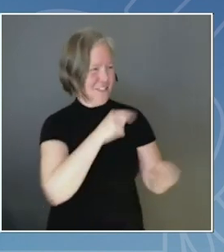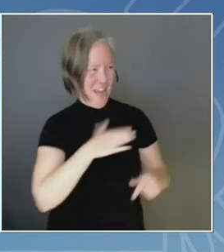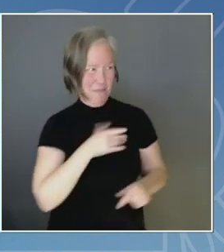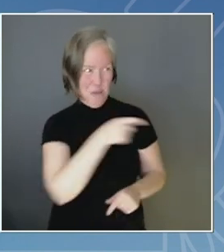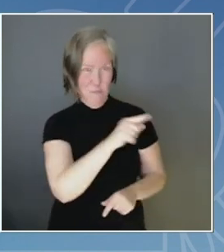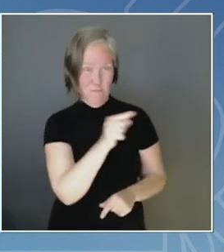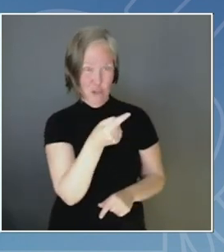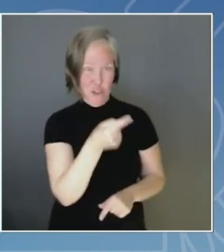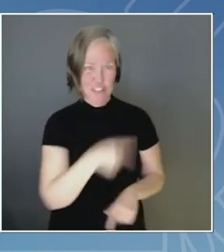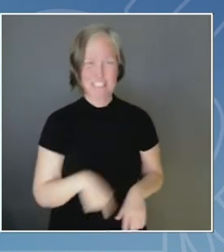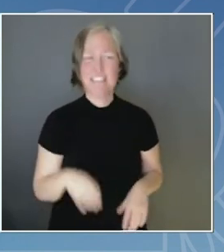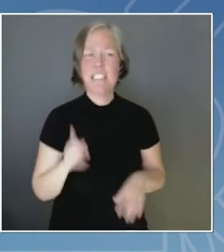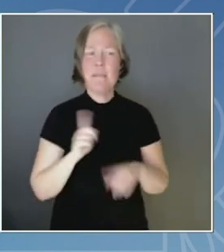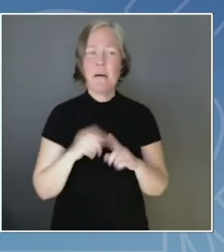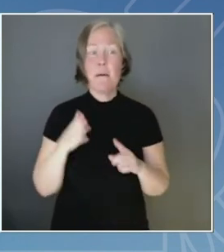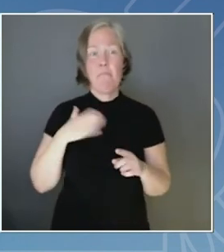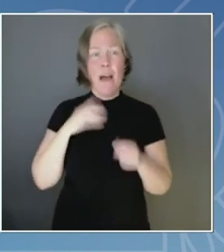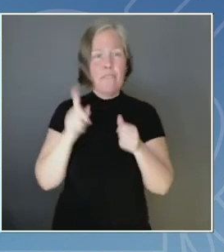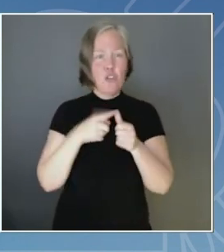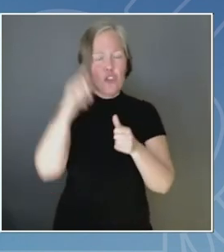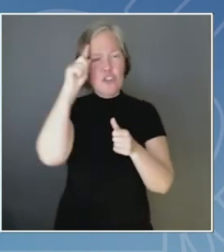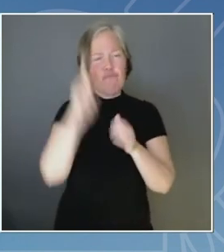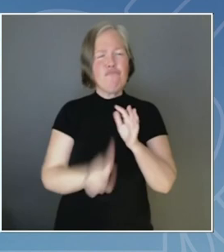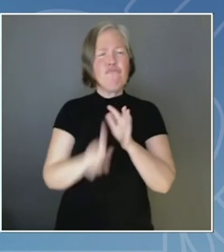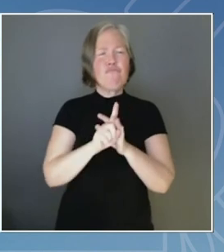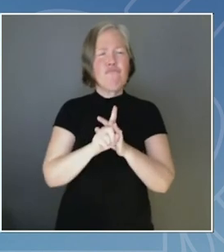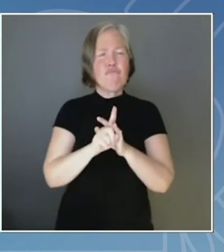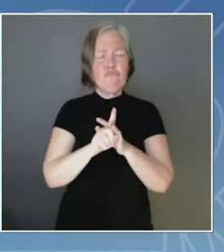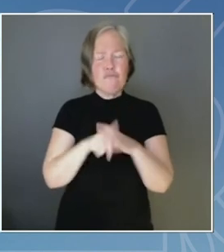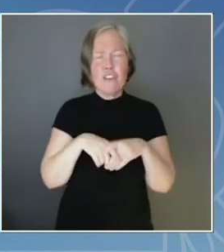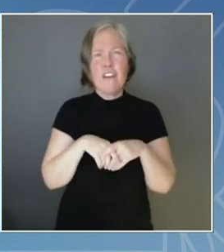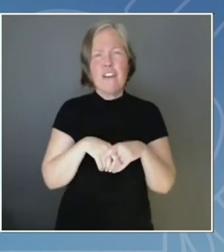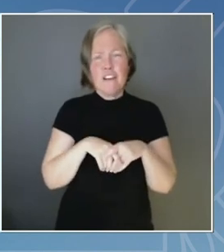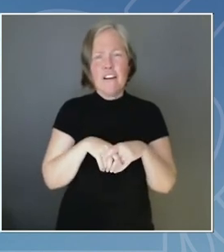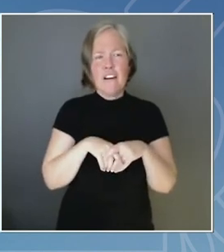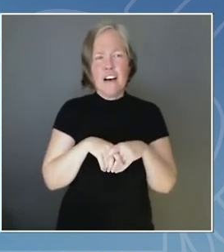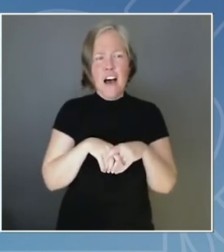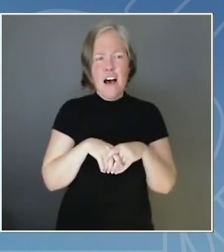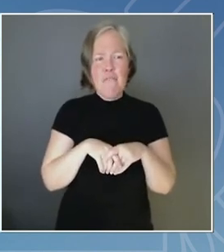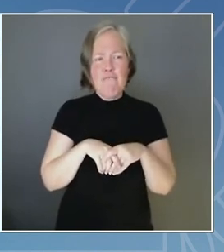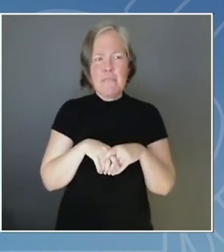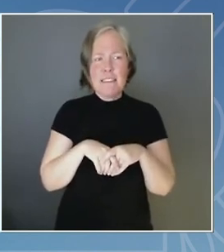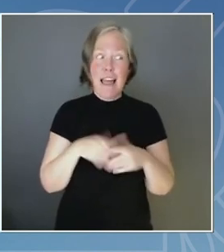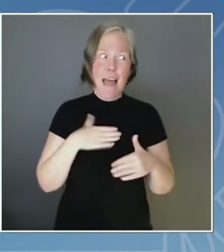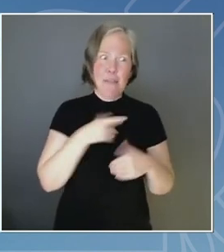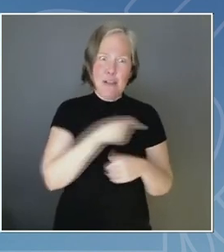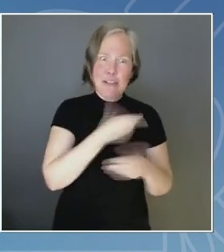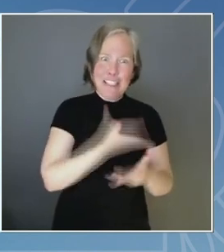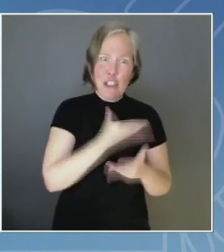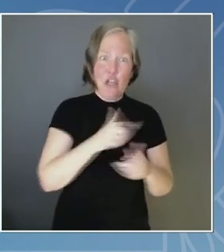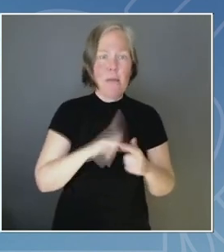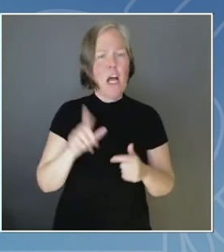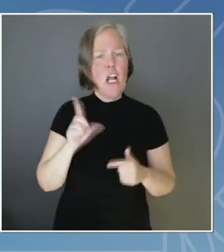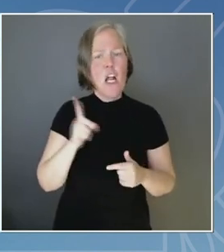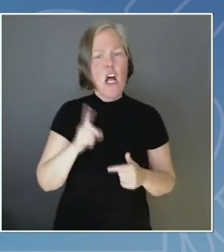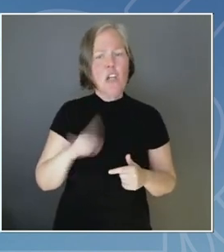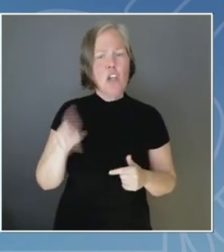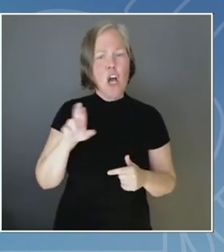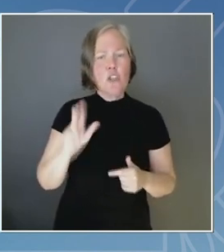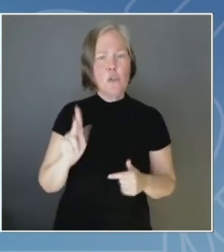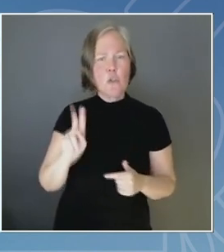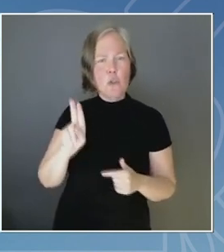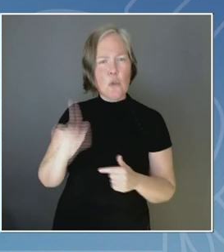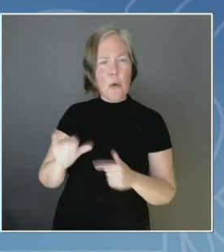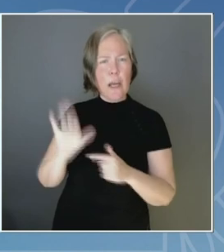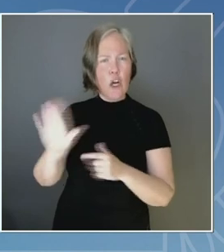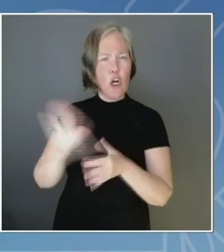thing that popped into my mind, and Vannery, good to have you on, was what Dr. Quay said about, you know, do it